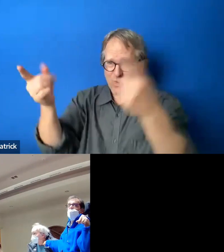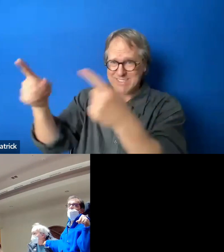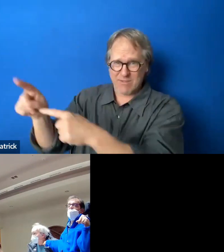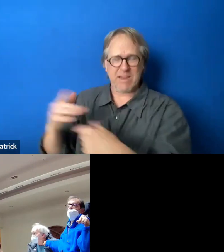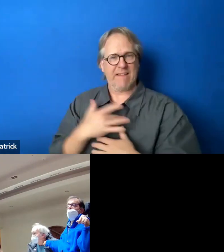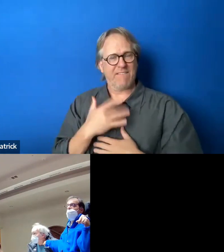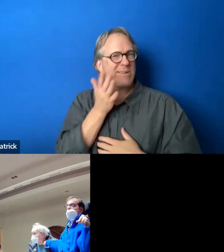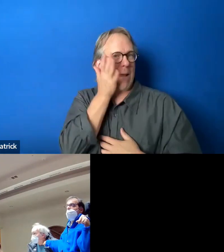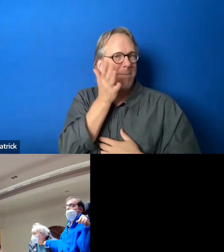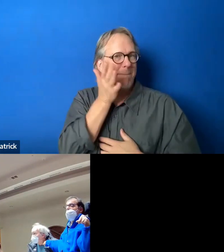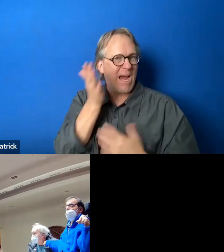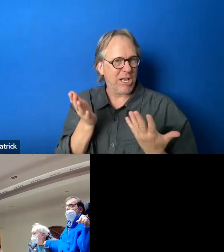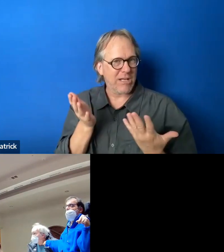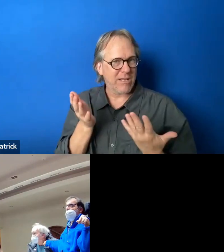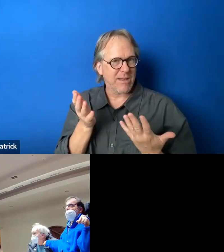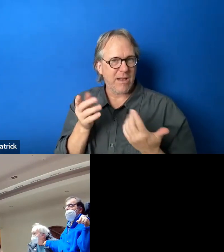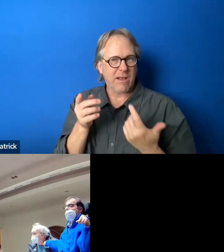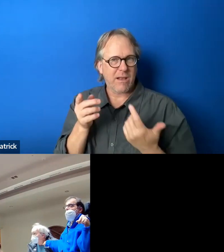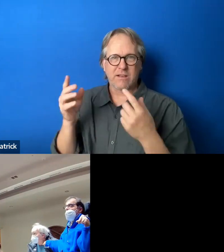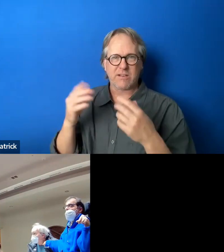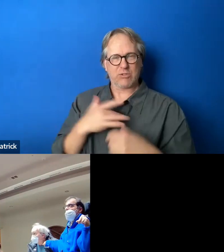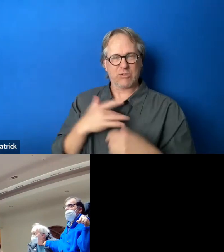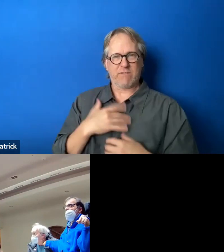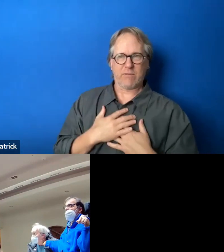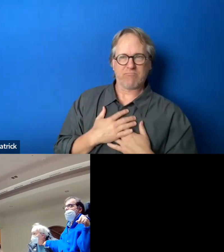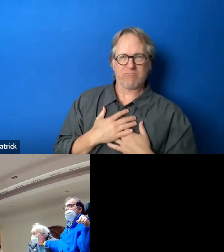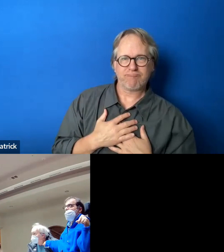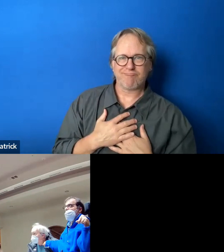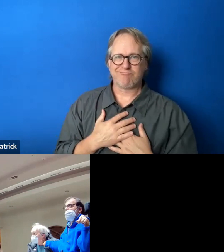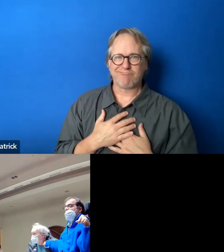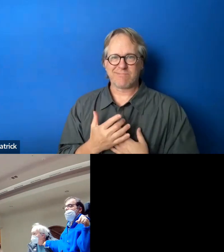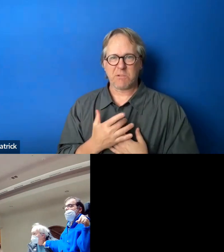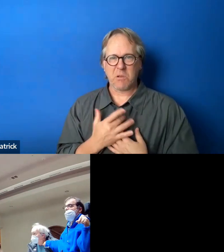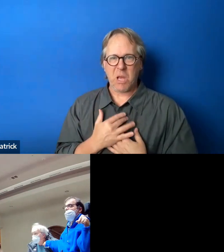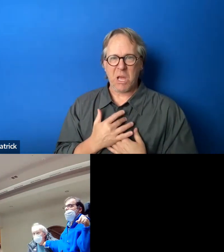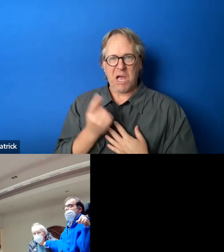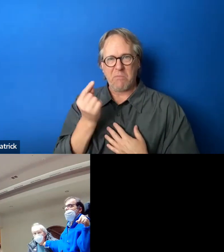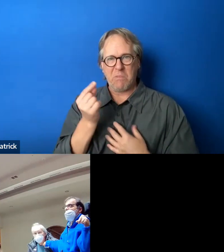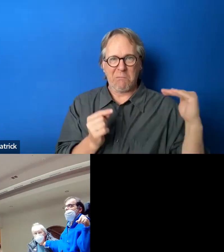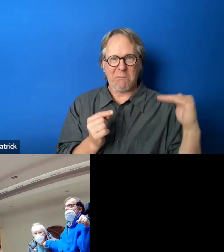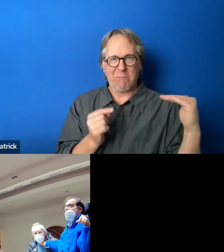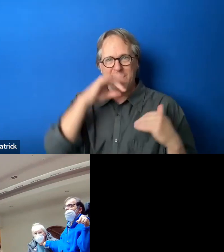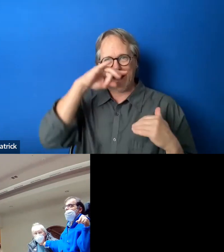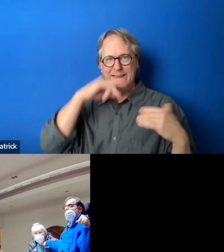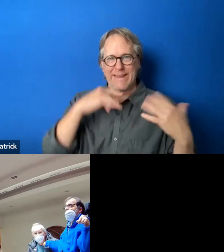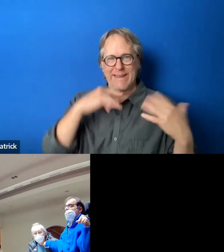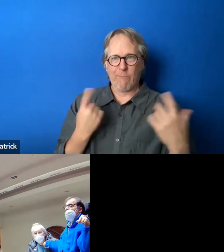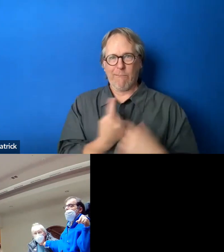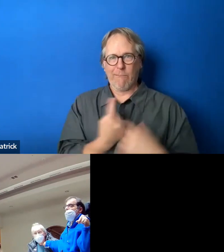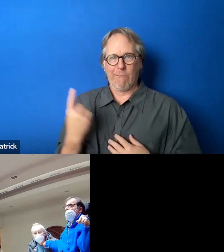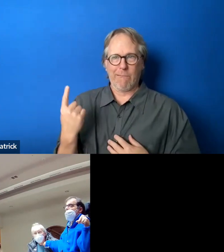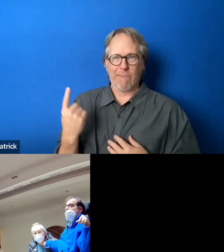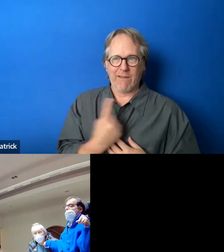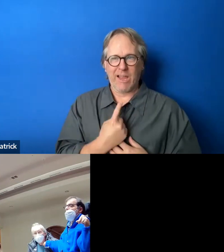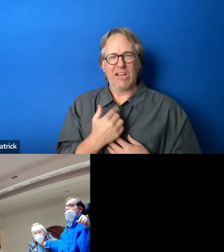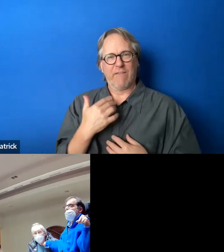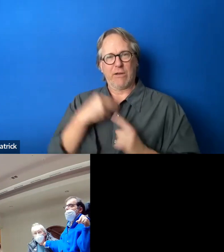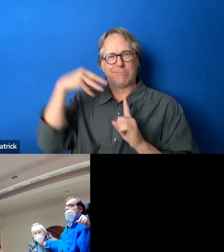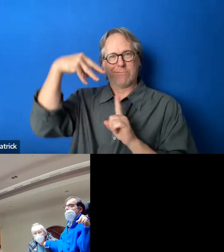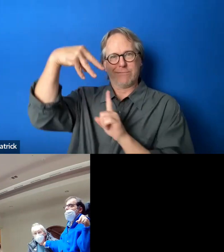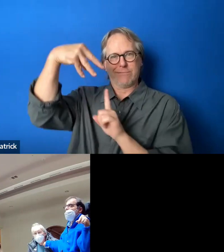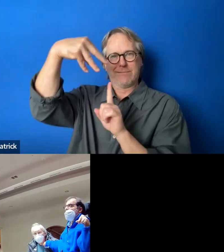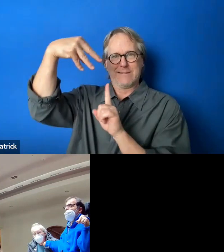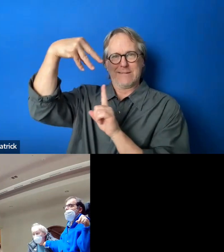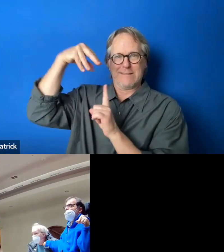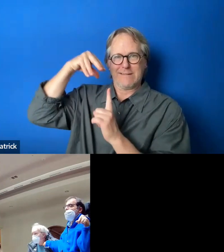embarrassing because it makes you feel kind of like you're like, oh, I'm just a little kid, you know, I don't know. And it kind of puts you in that weird position. So